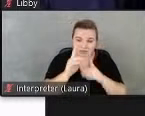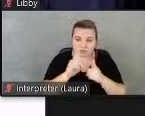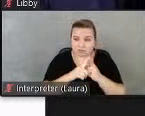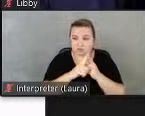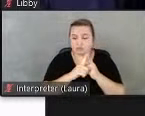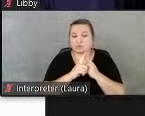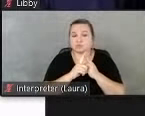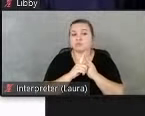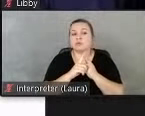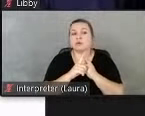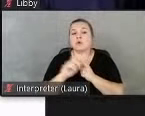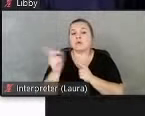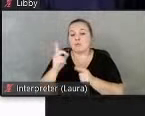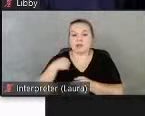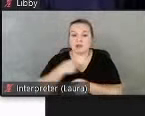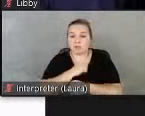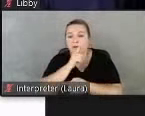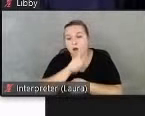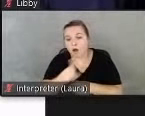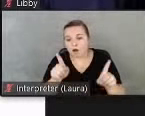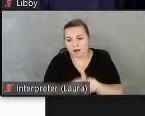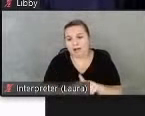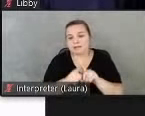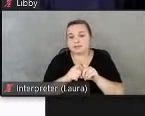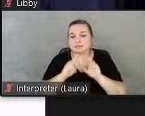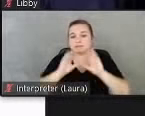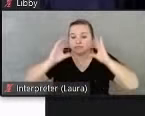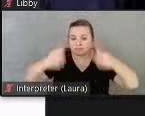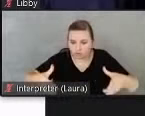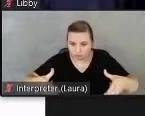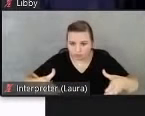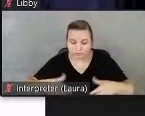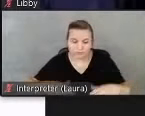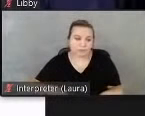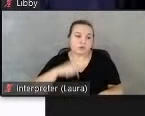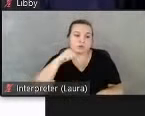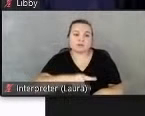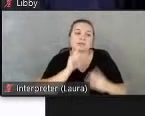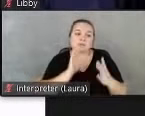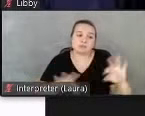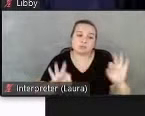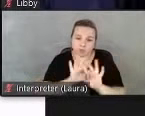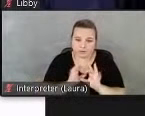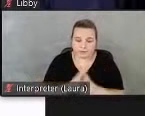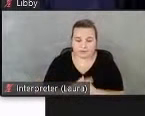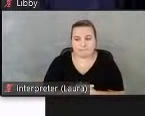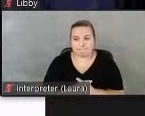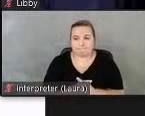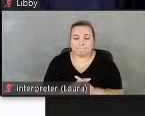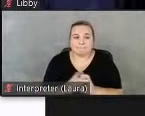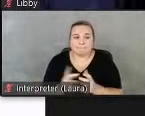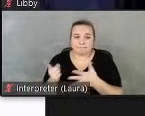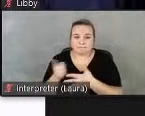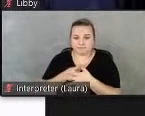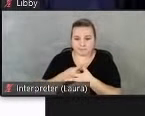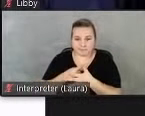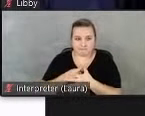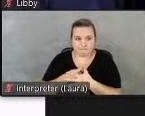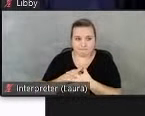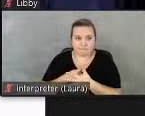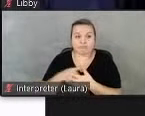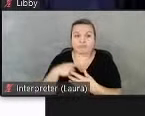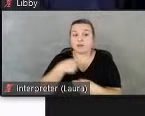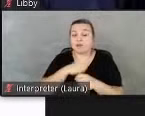pay attention to where we are as a part of this. So these are important considerations. First, make sure